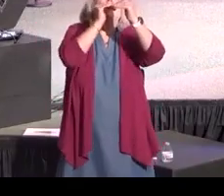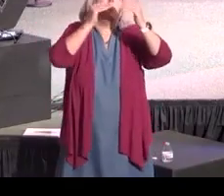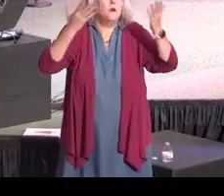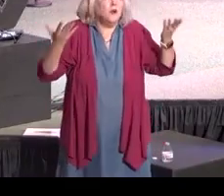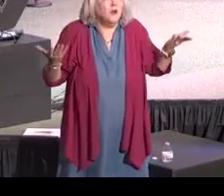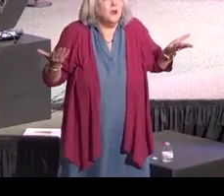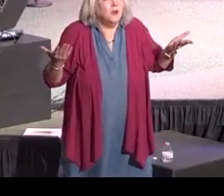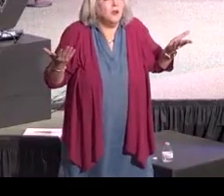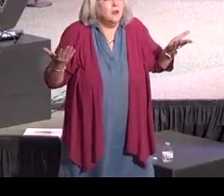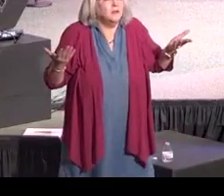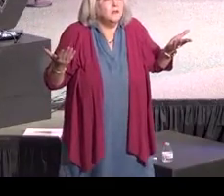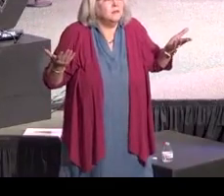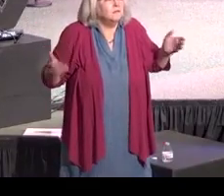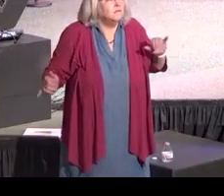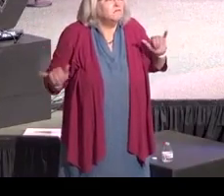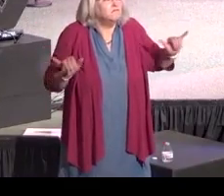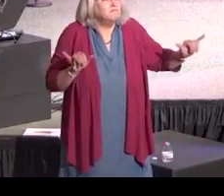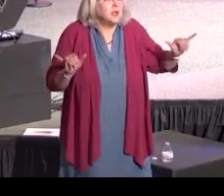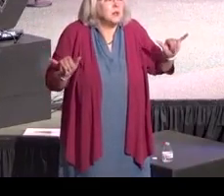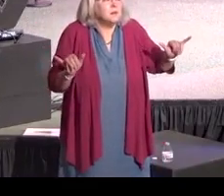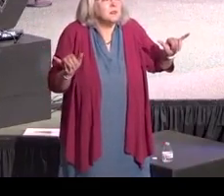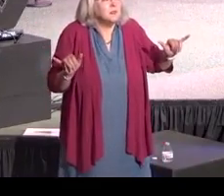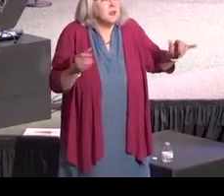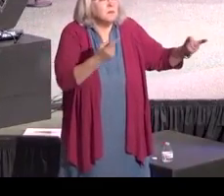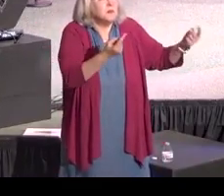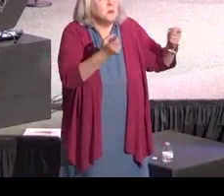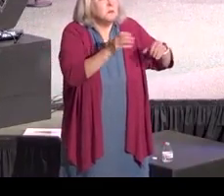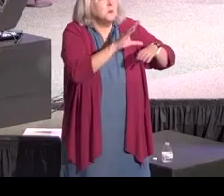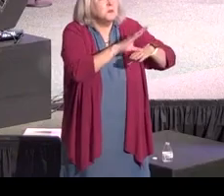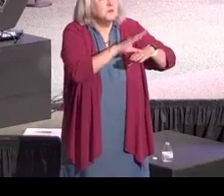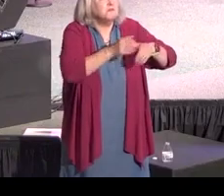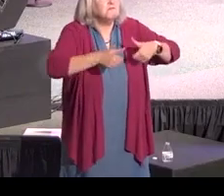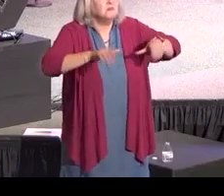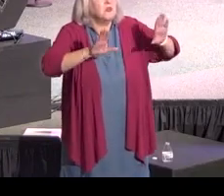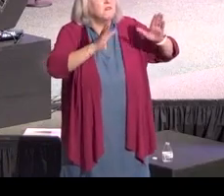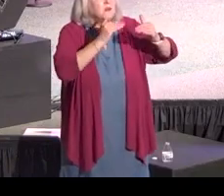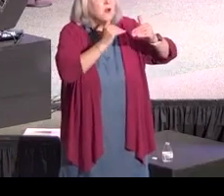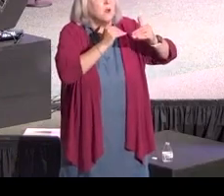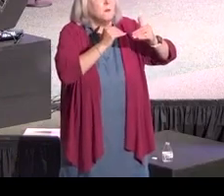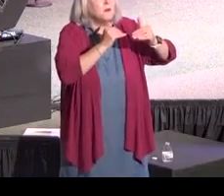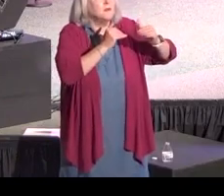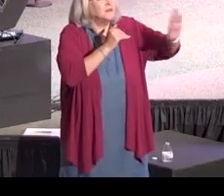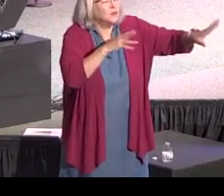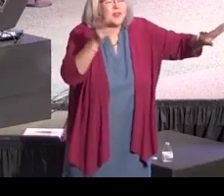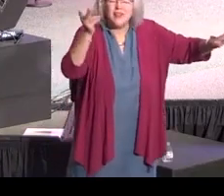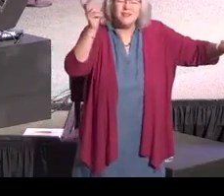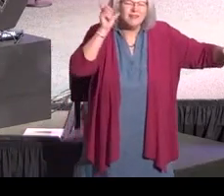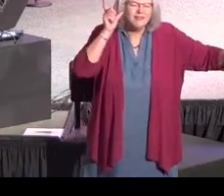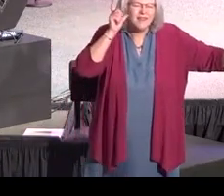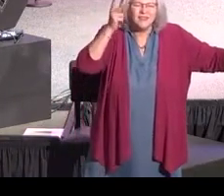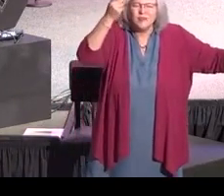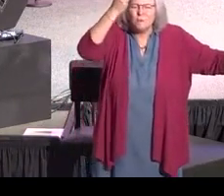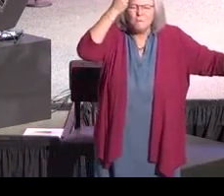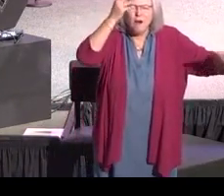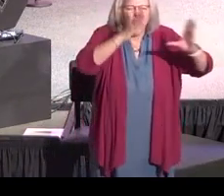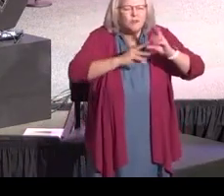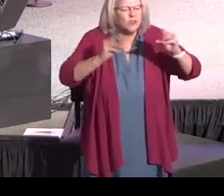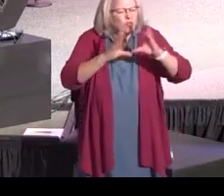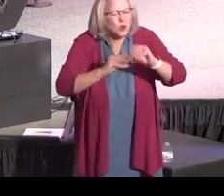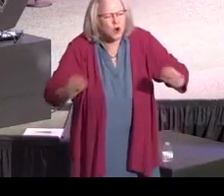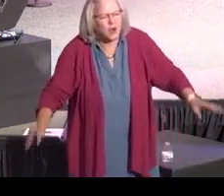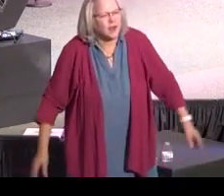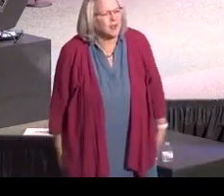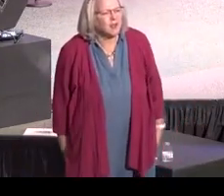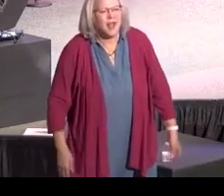you came in here today and you've given up all hope. But they made it. Everyone